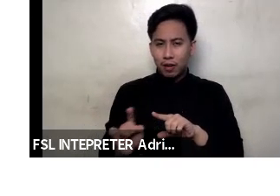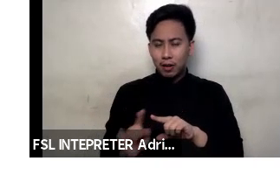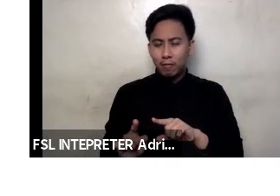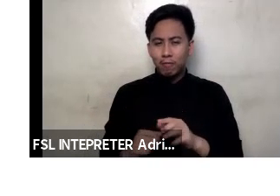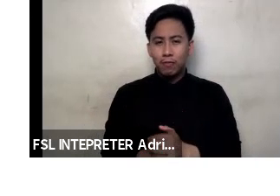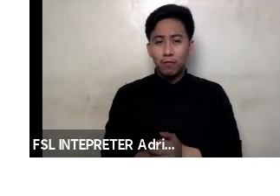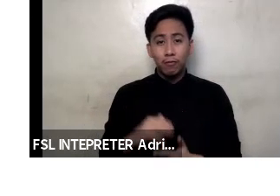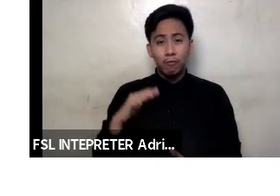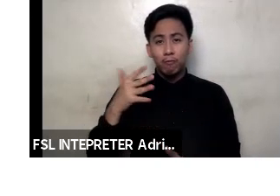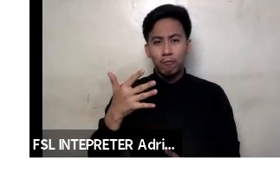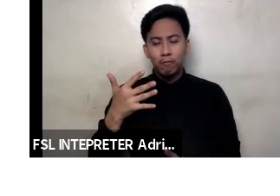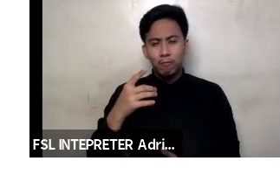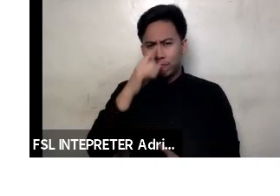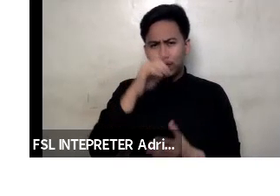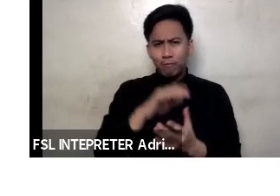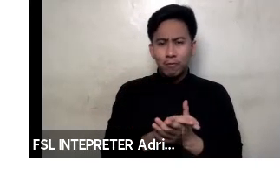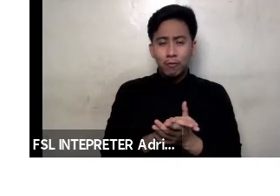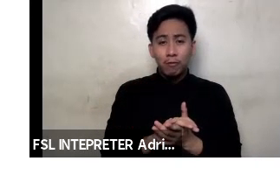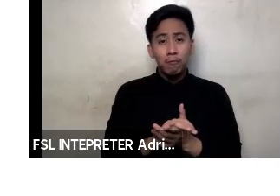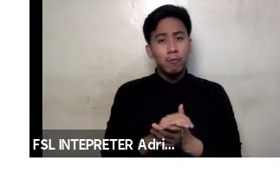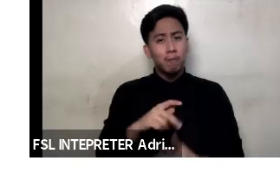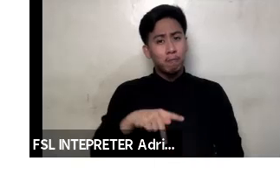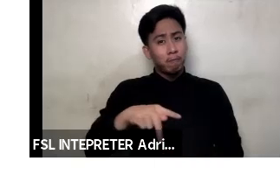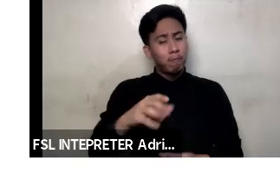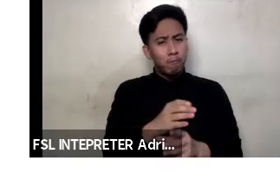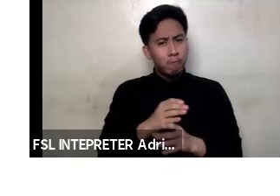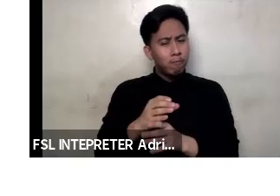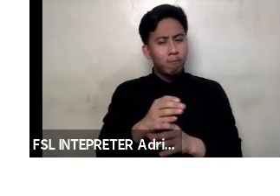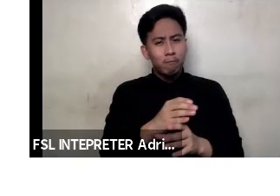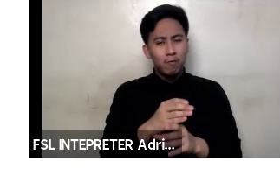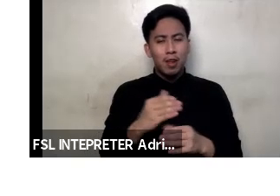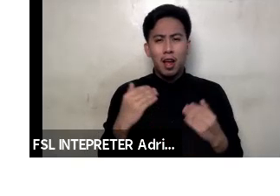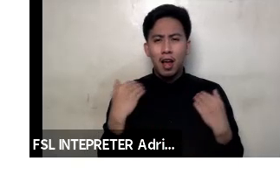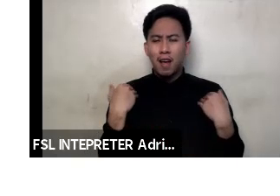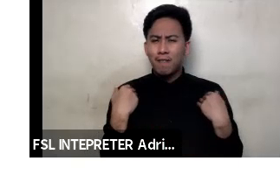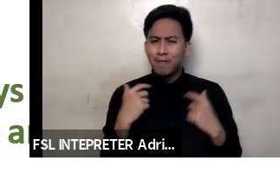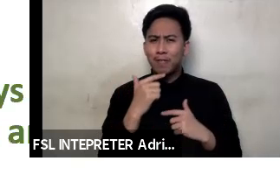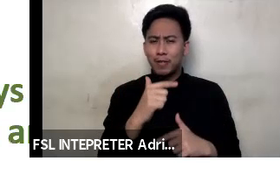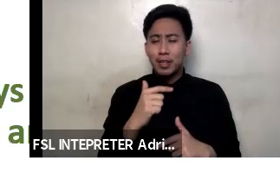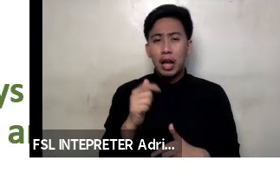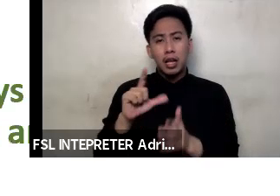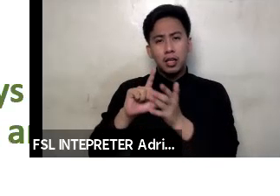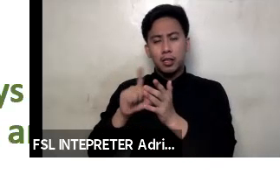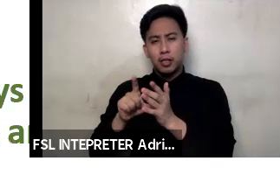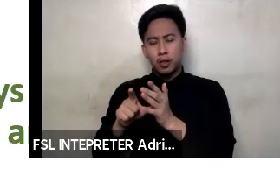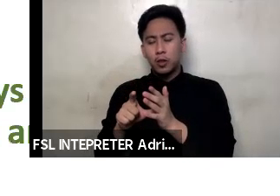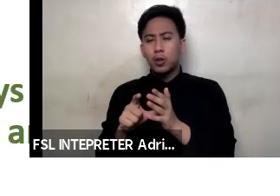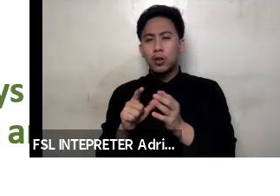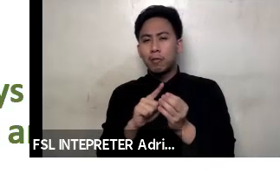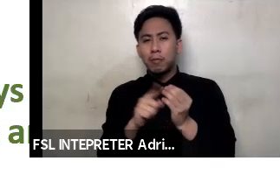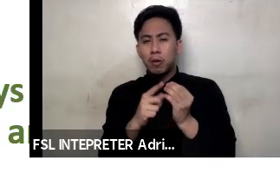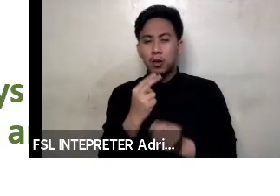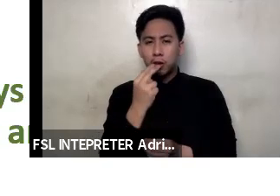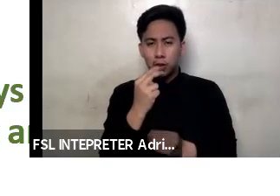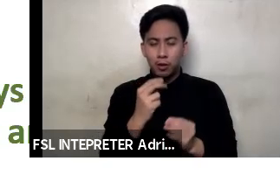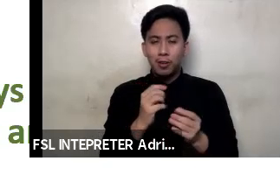the misconception and beliefs of maternal and child care are socio-cultural barriers in achieving good nutrition. I will go into the details. So look at this, no?